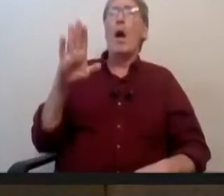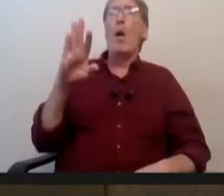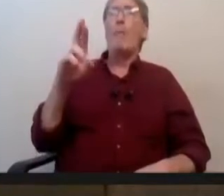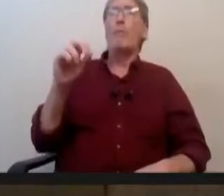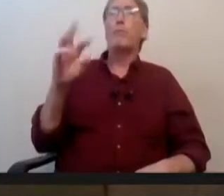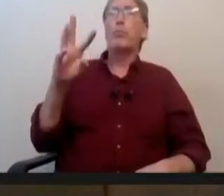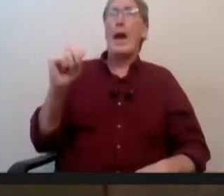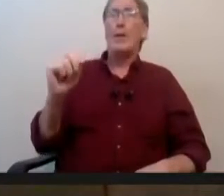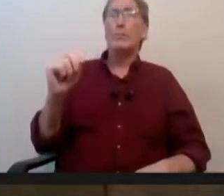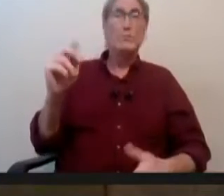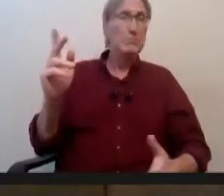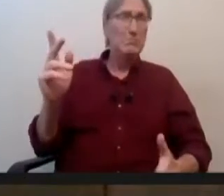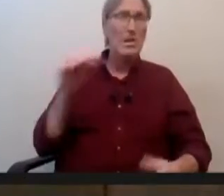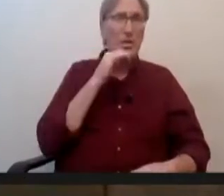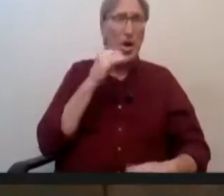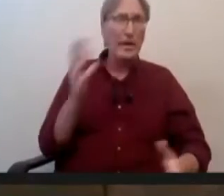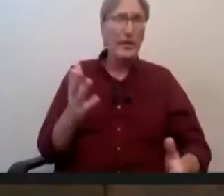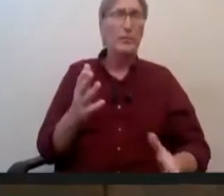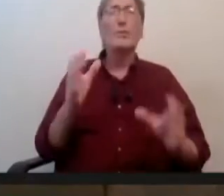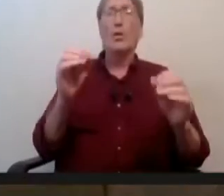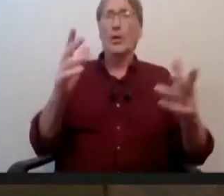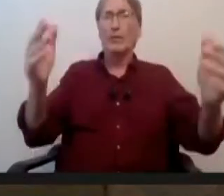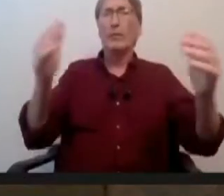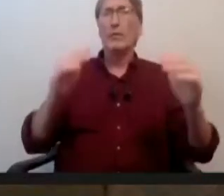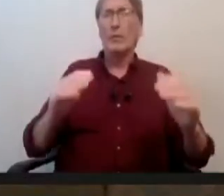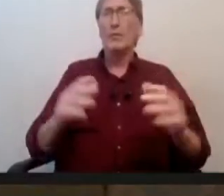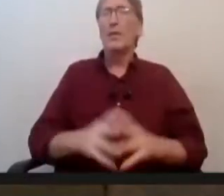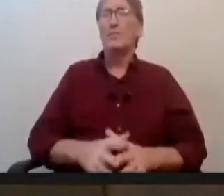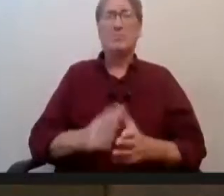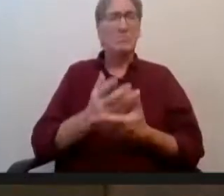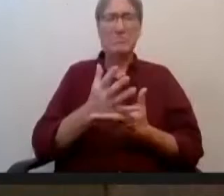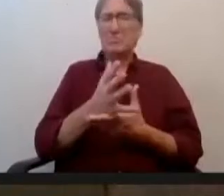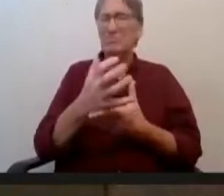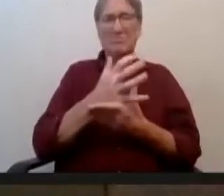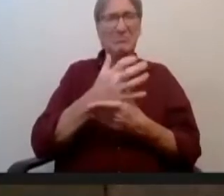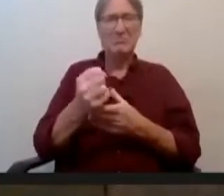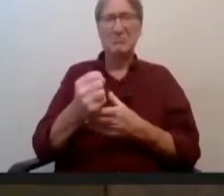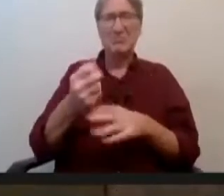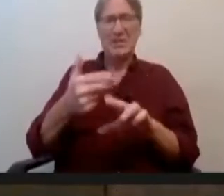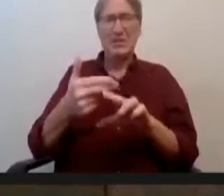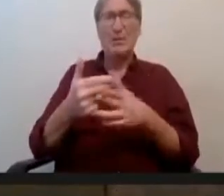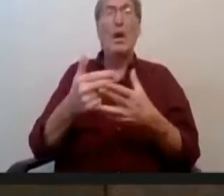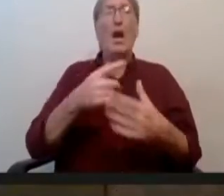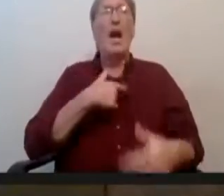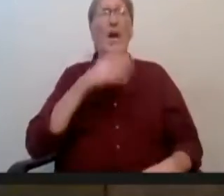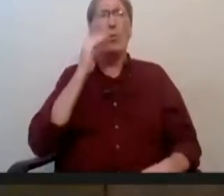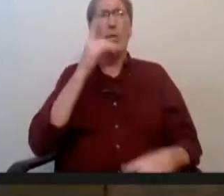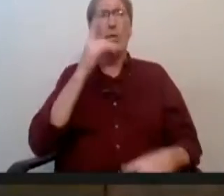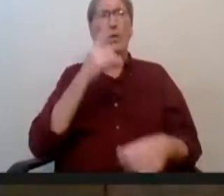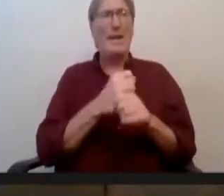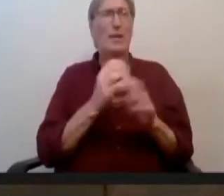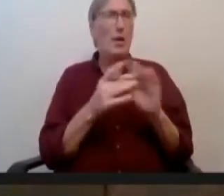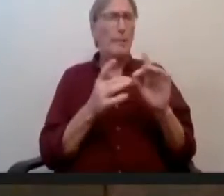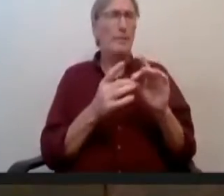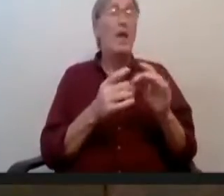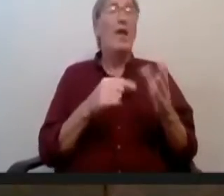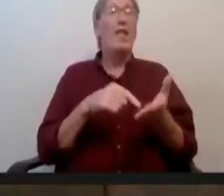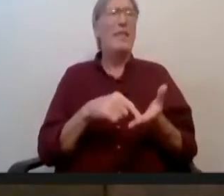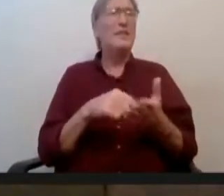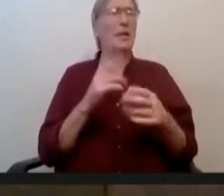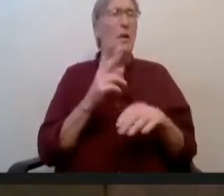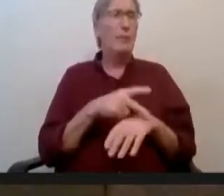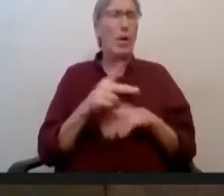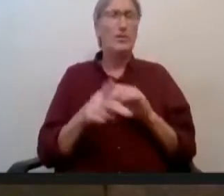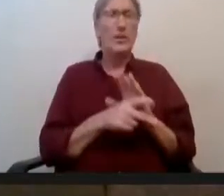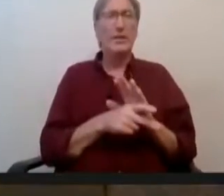Okay. So no registered speakers, so I will make comment. So this project is, so